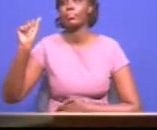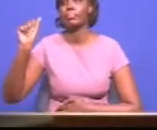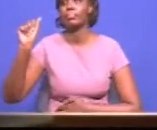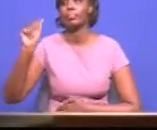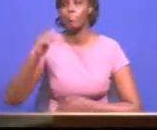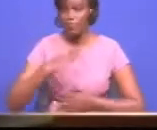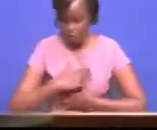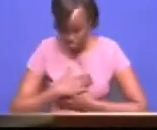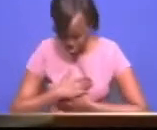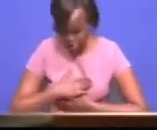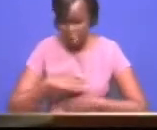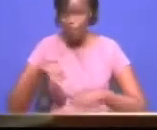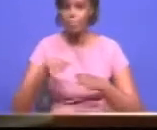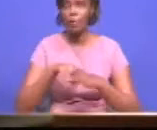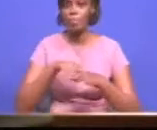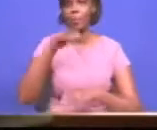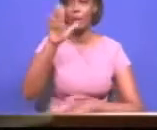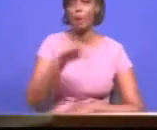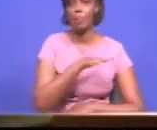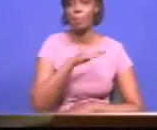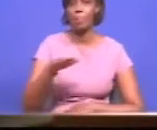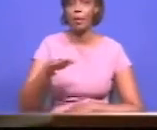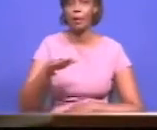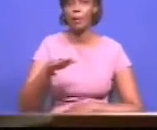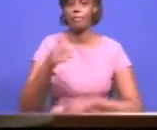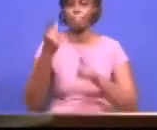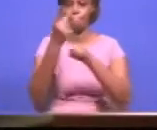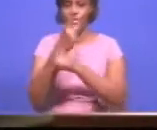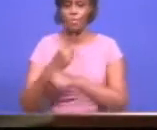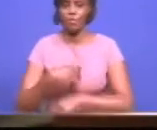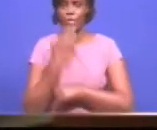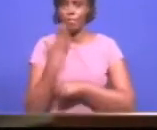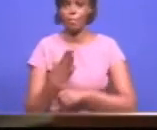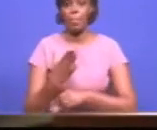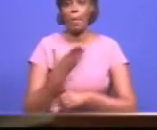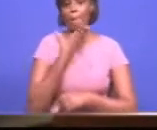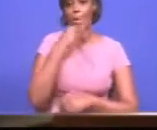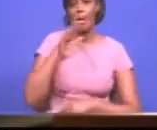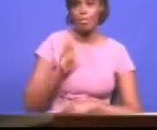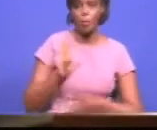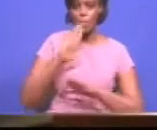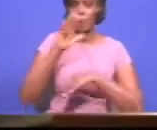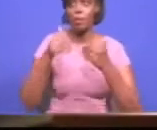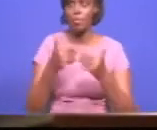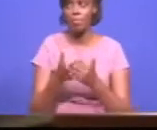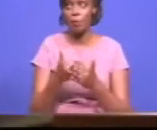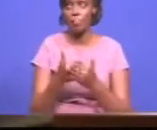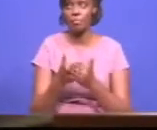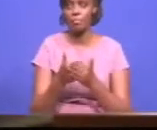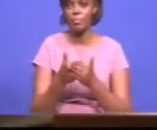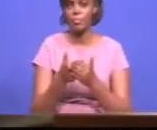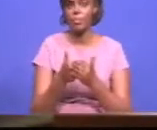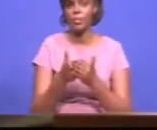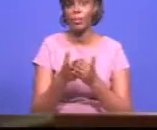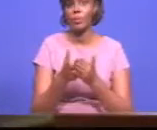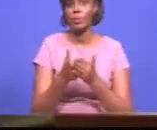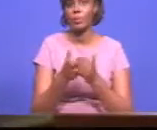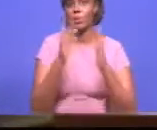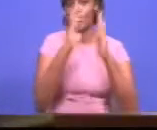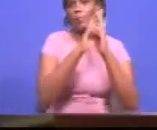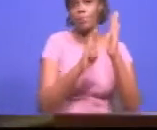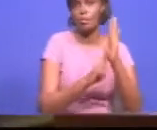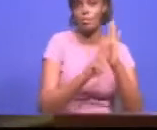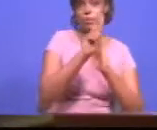Honorable Members of Parliament, distinguished guests, ladies and gentlemen, pursuant to the provisions of Standing Order